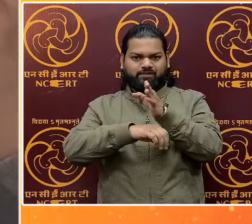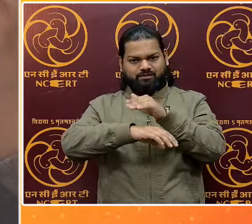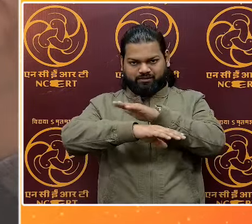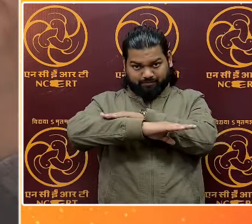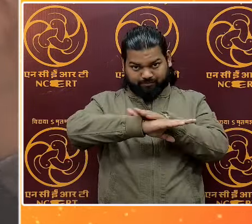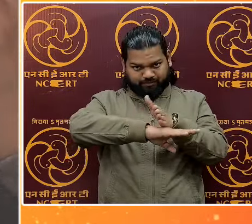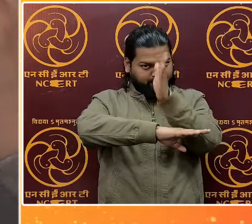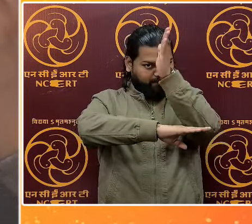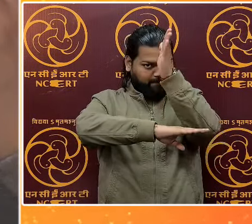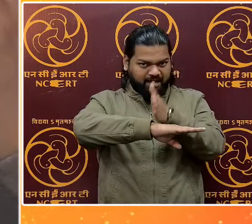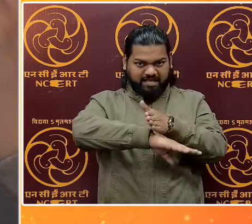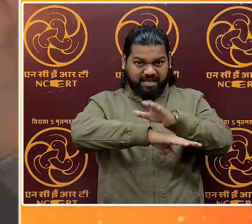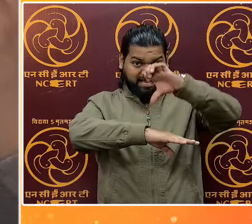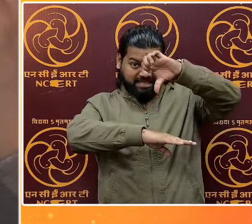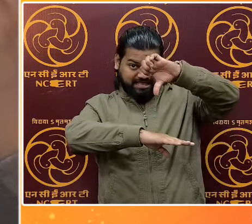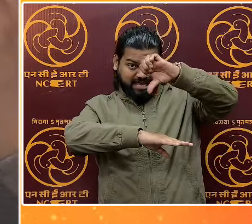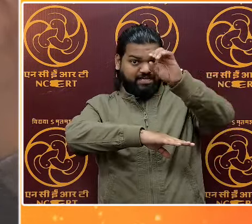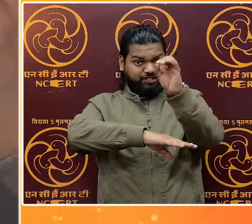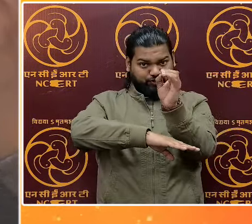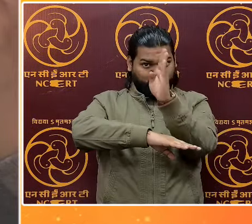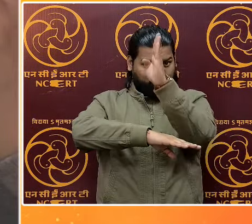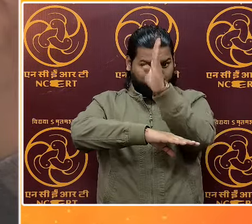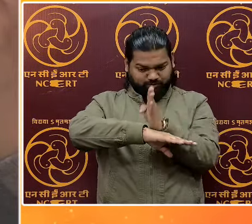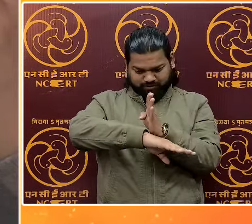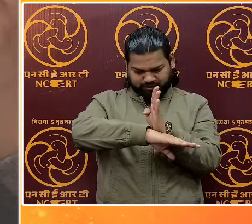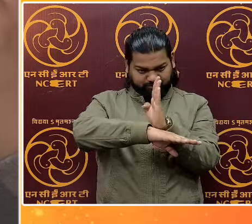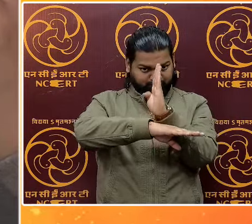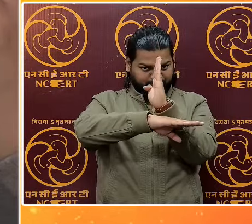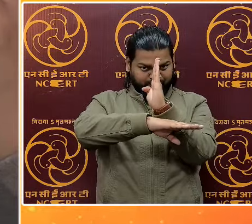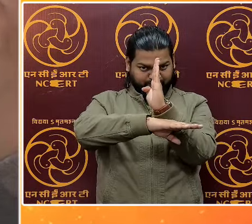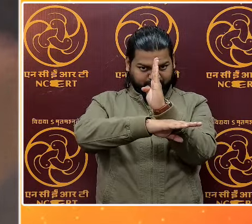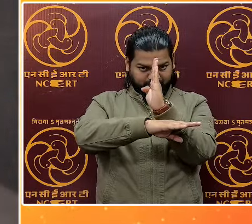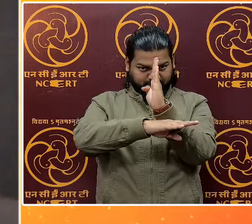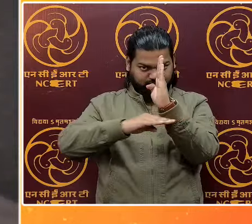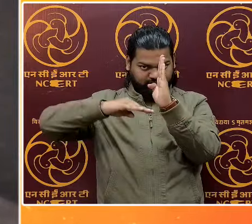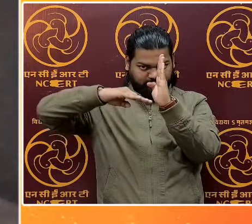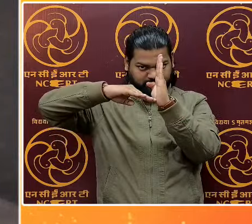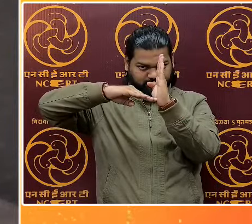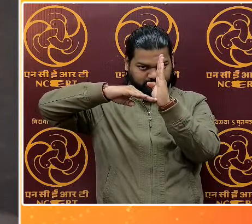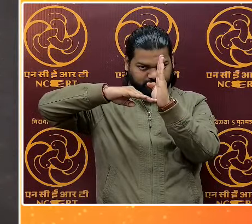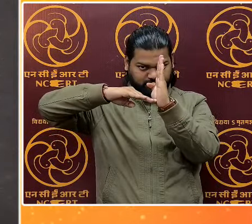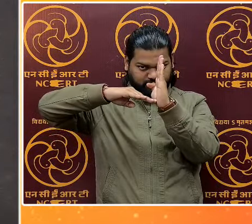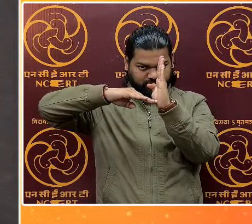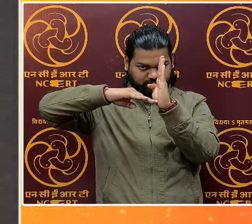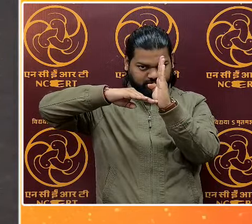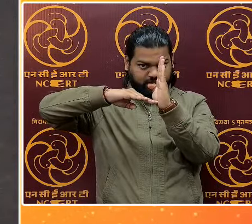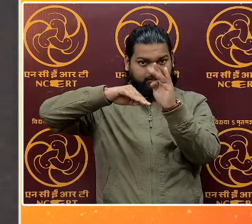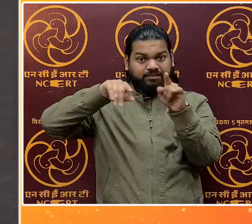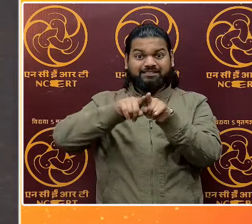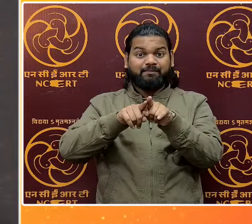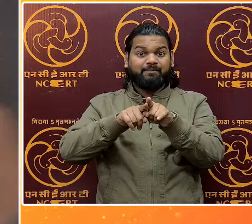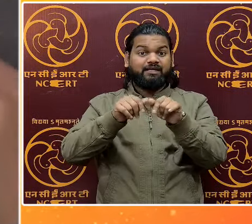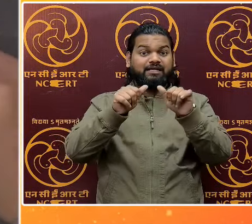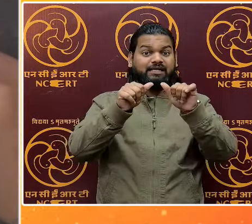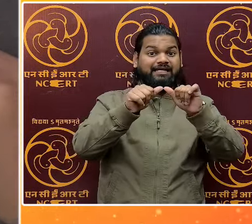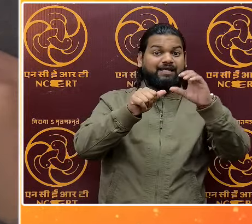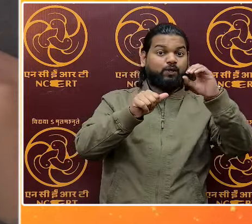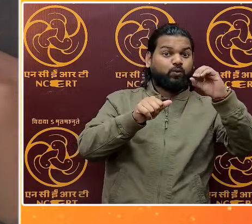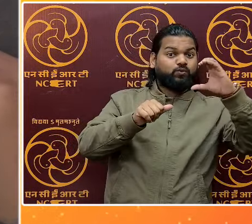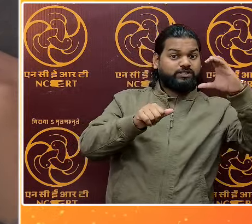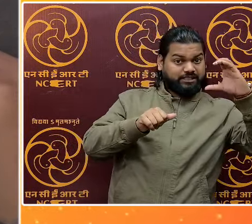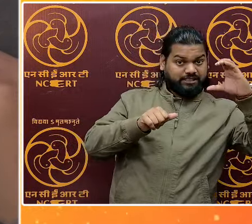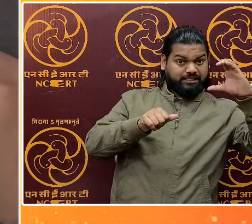plane. So if I just simply name them, it will be easy to understand. So this AOC,